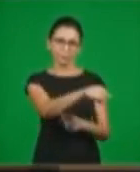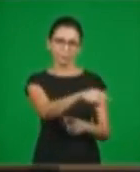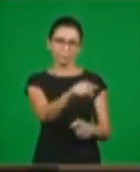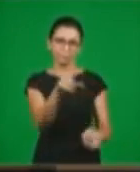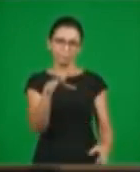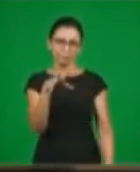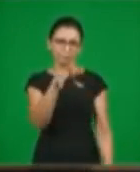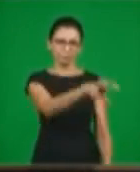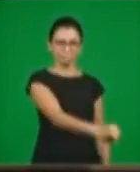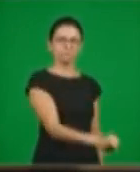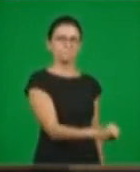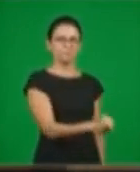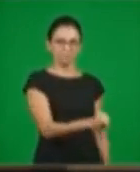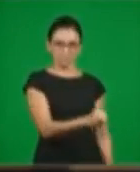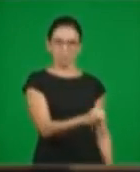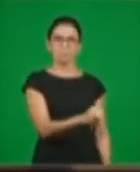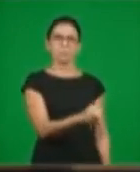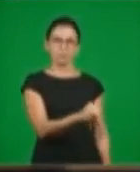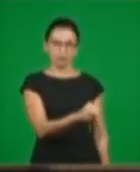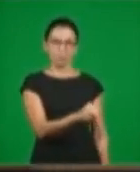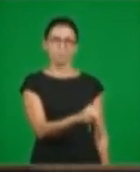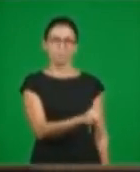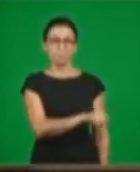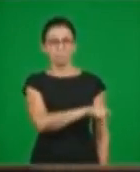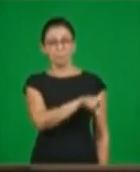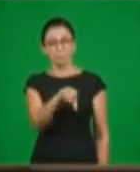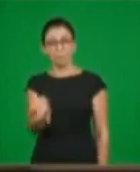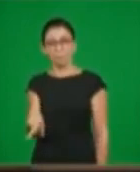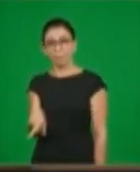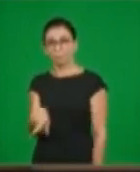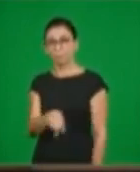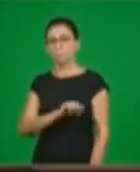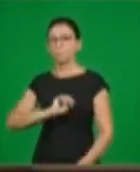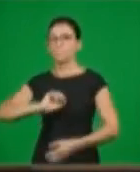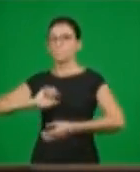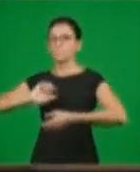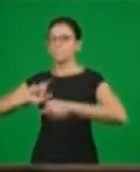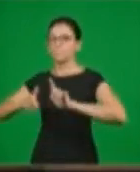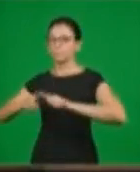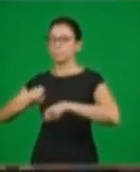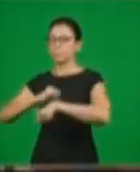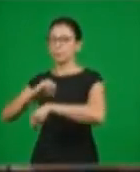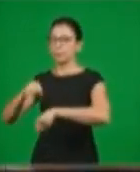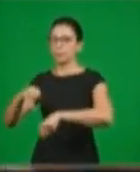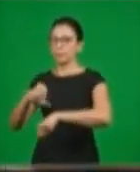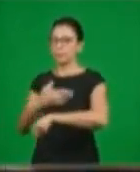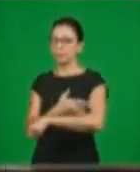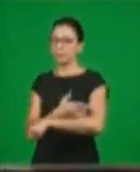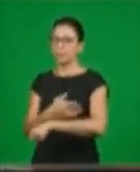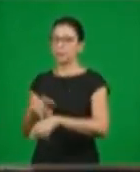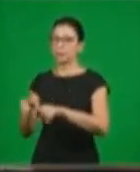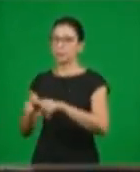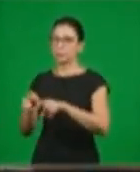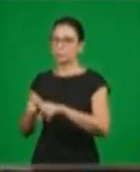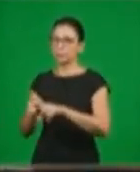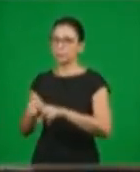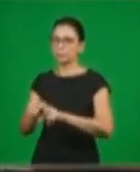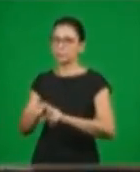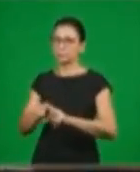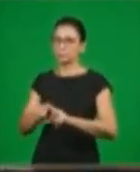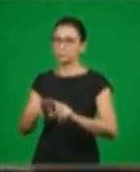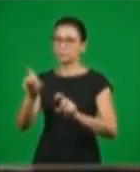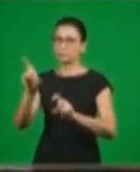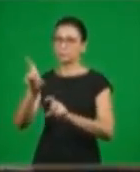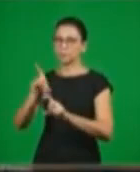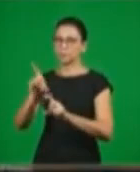We could say that they put fire on the walls and they opened Jerusalem to bring sins inside of Jerusalem to the church.